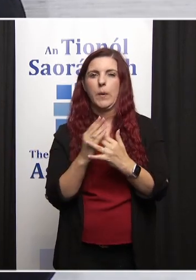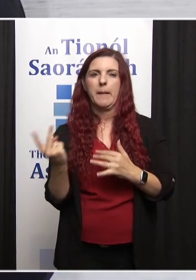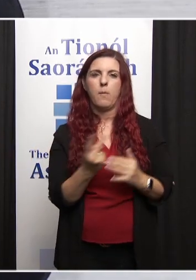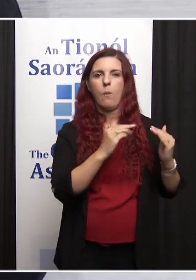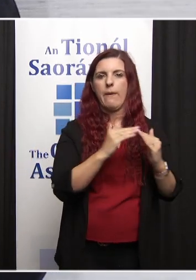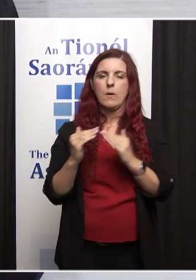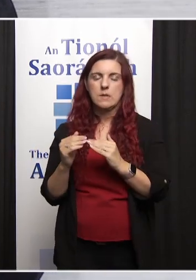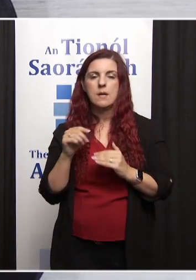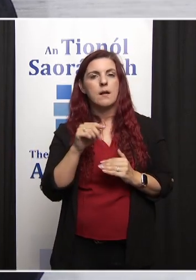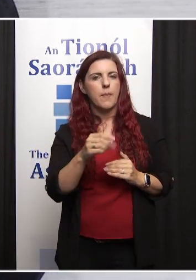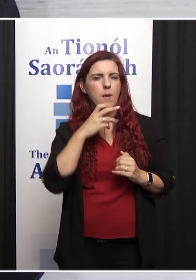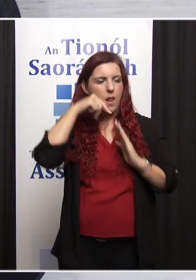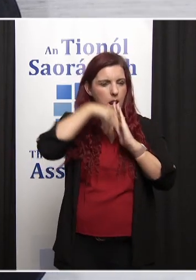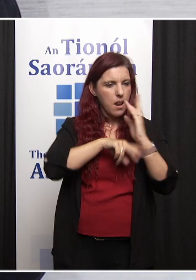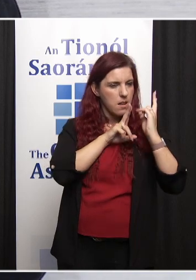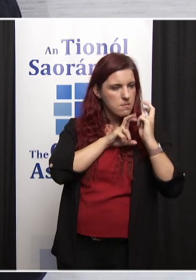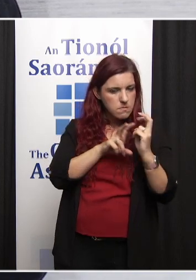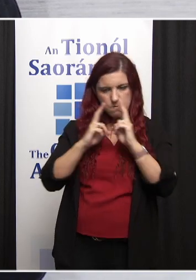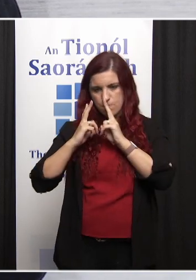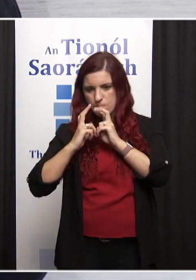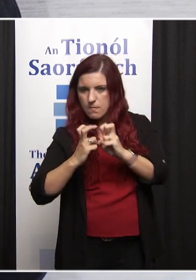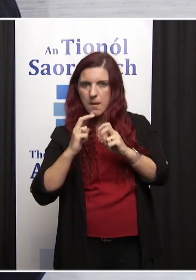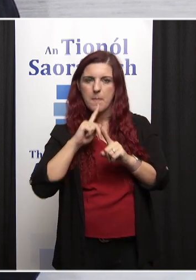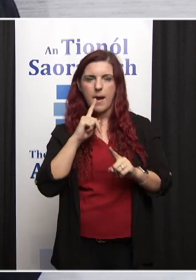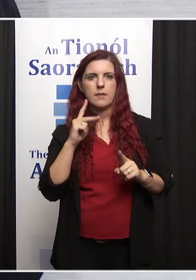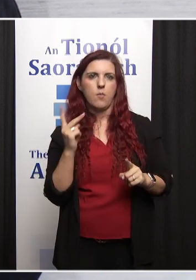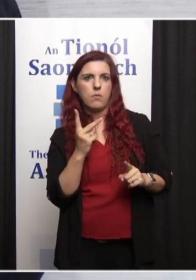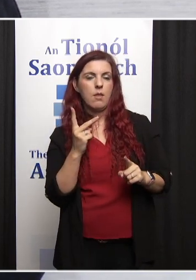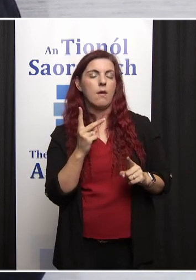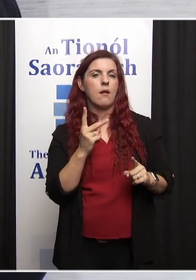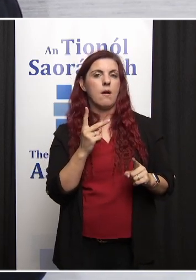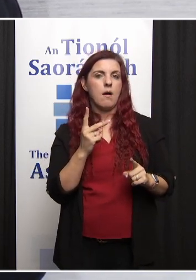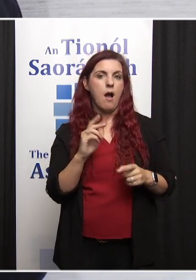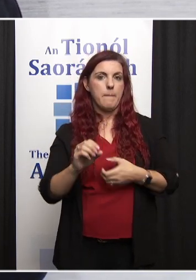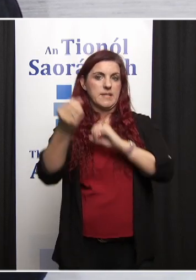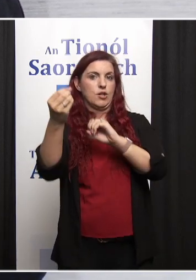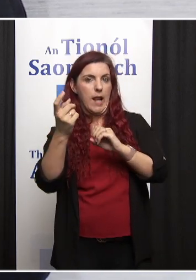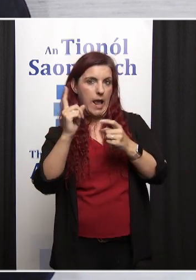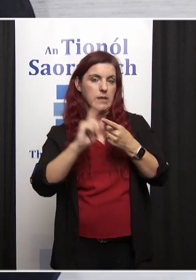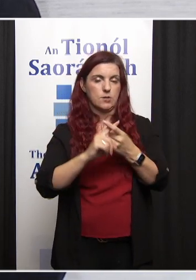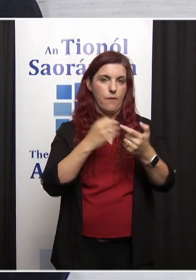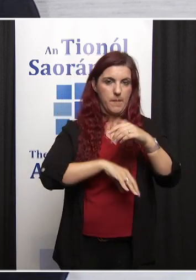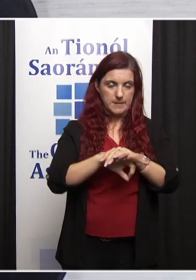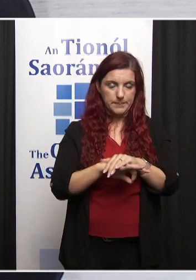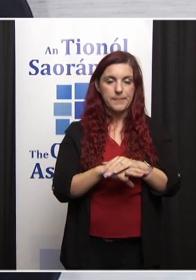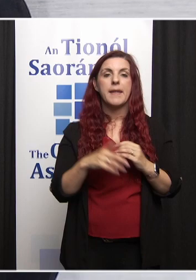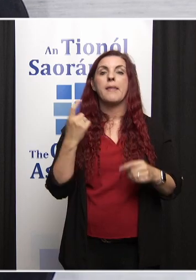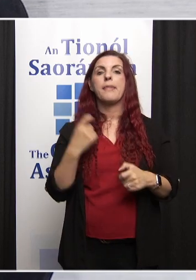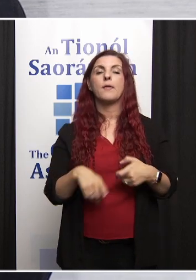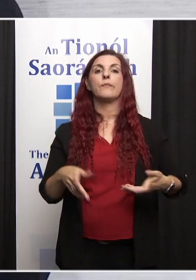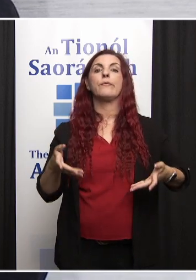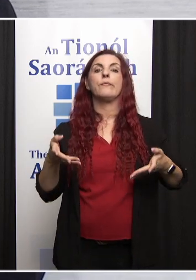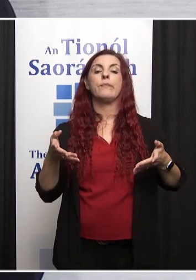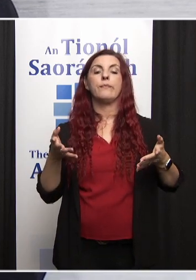undertaking a detailed examination by both opposition parties. And then during that phase,